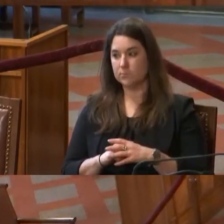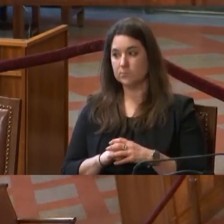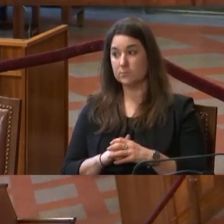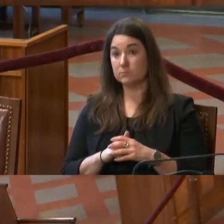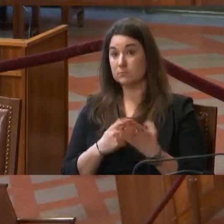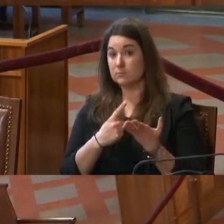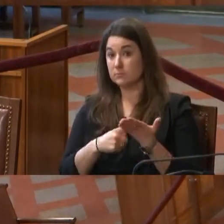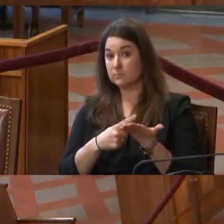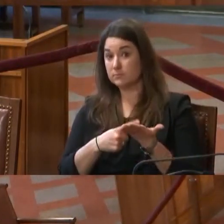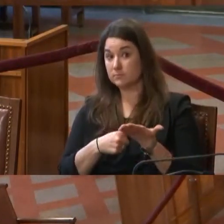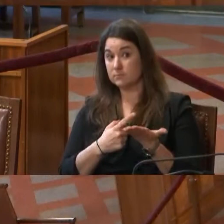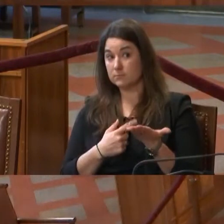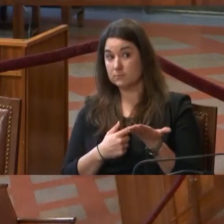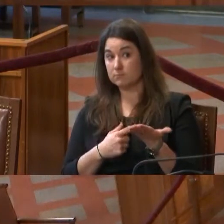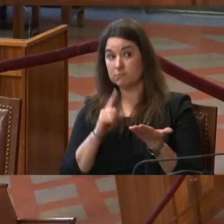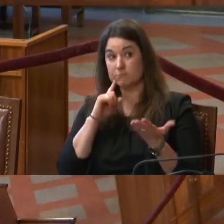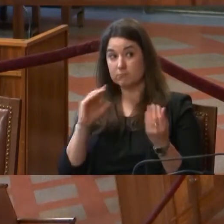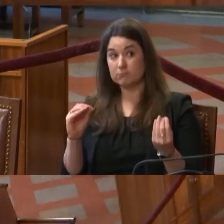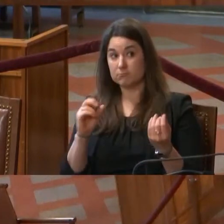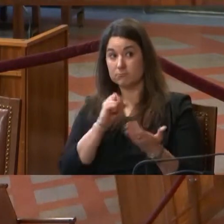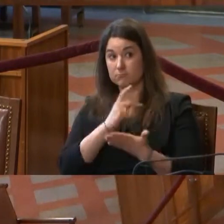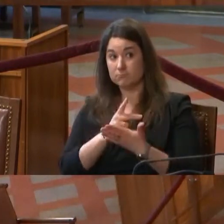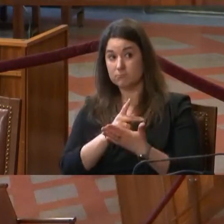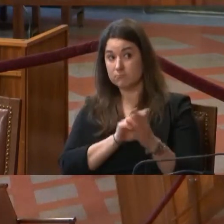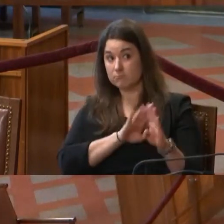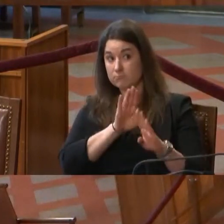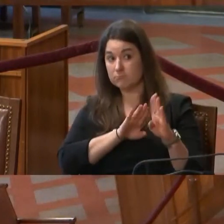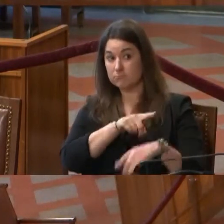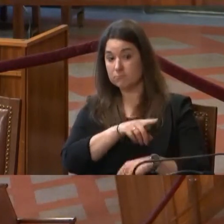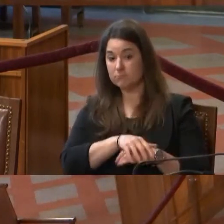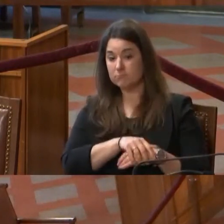Second. Any discussion? Hearing none, all those in favor, say aye.